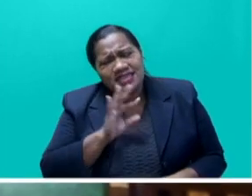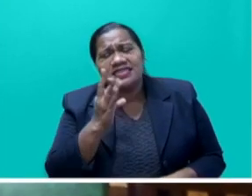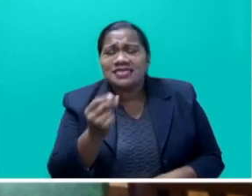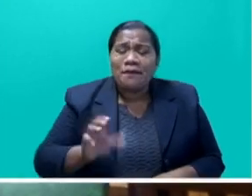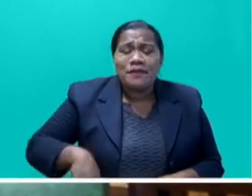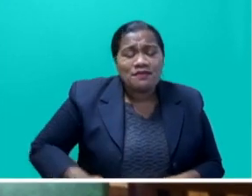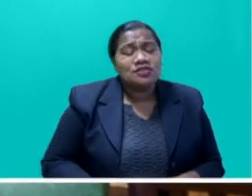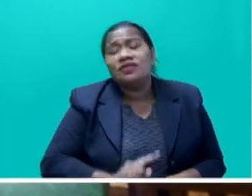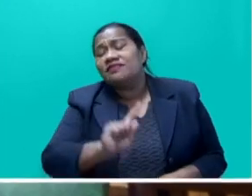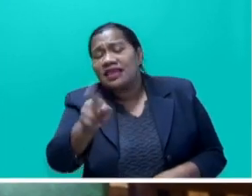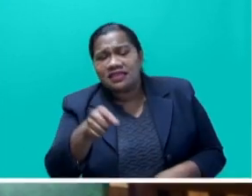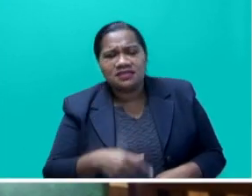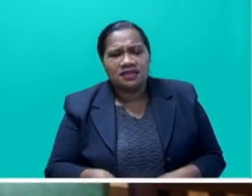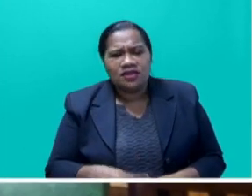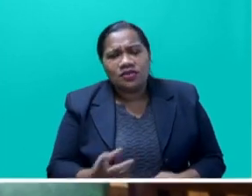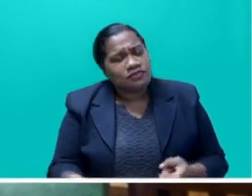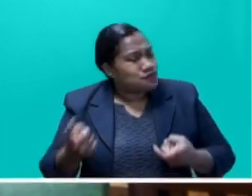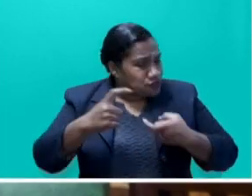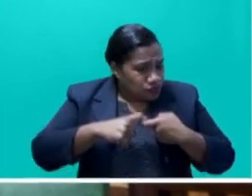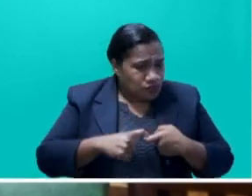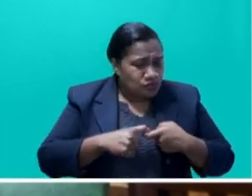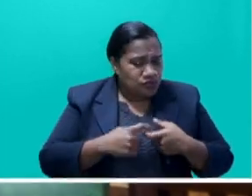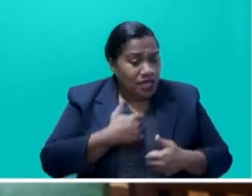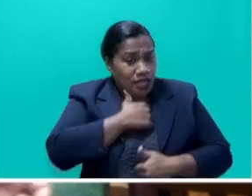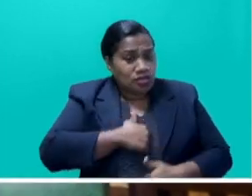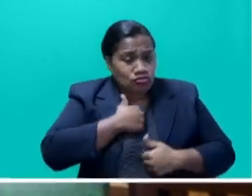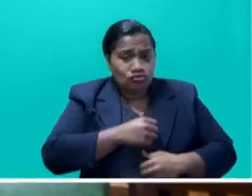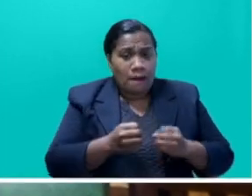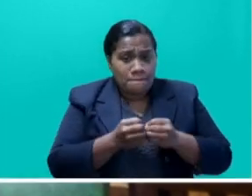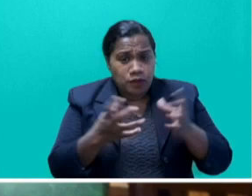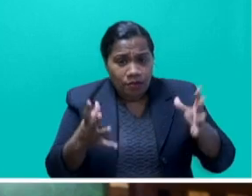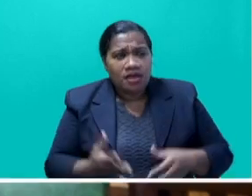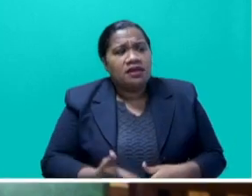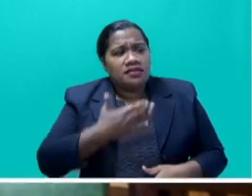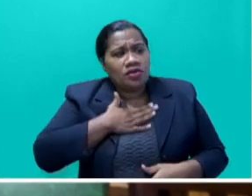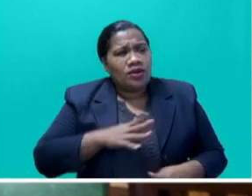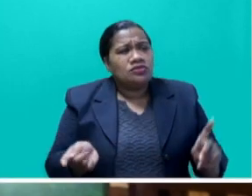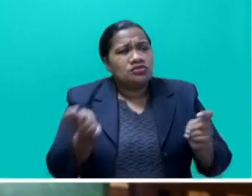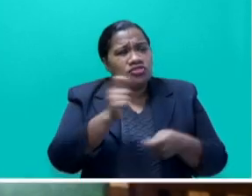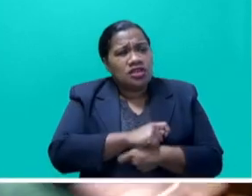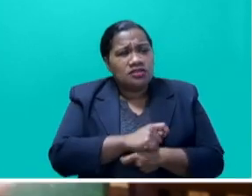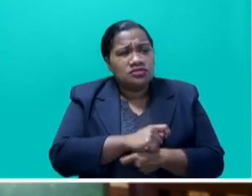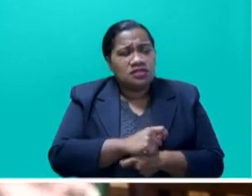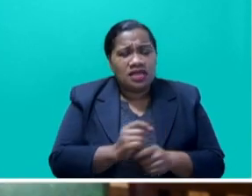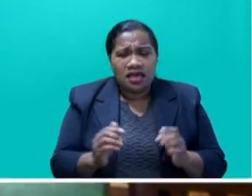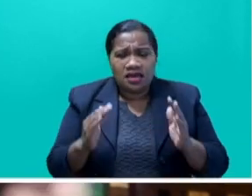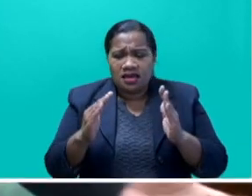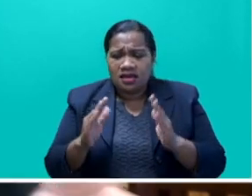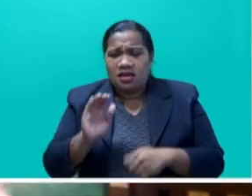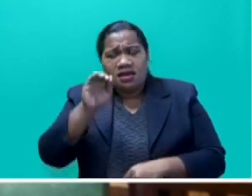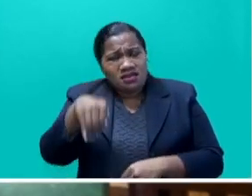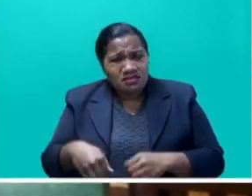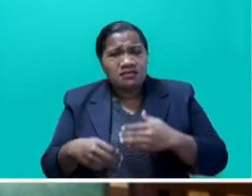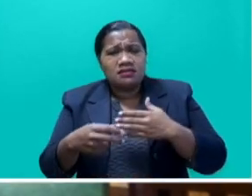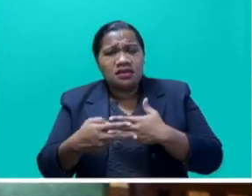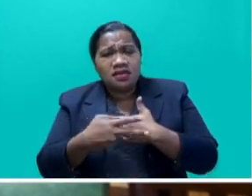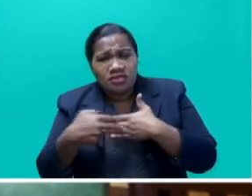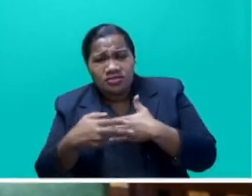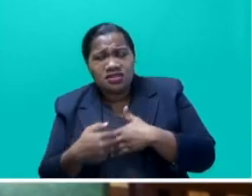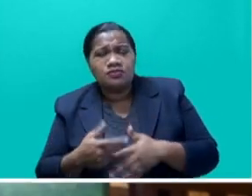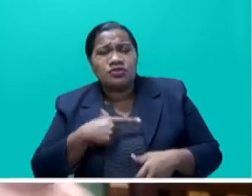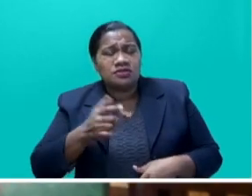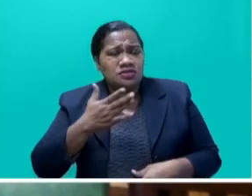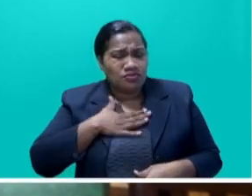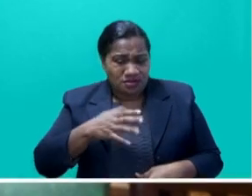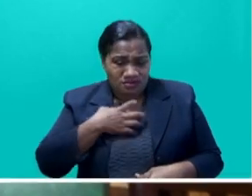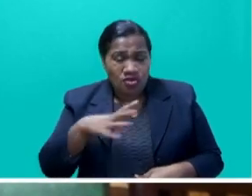side enjoyed the boom so much that they wanted to change their residential addresses so that they can gain more from the boom. And